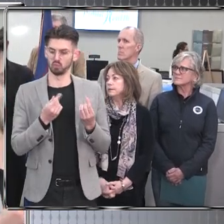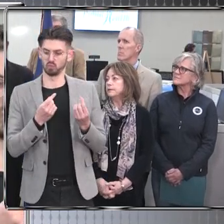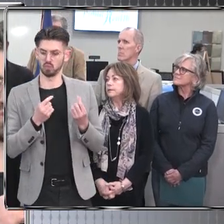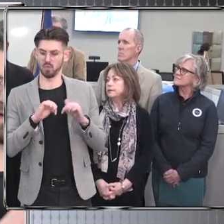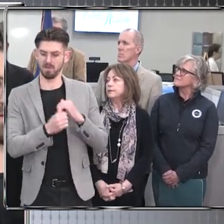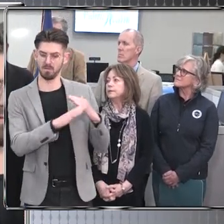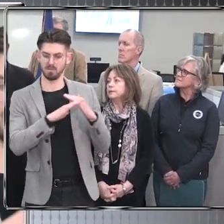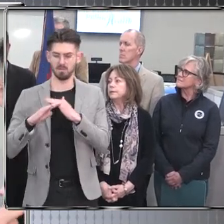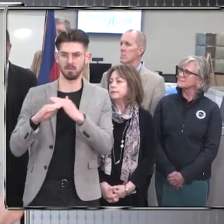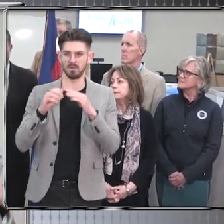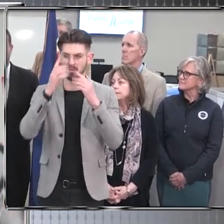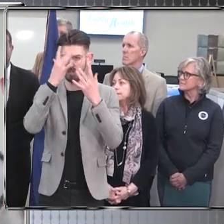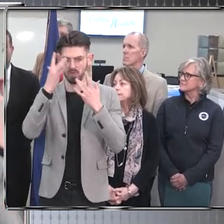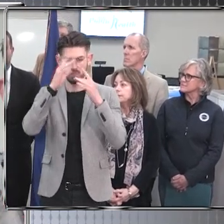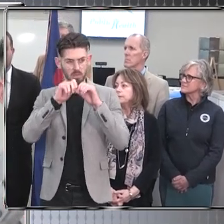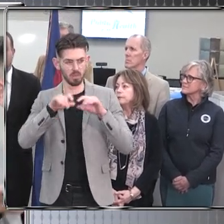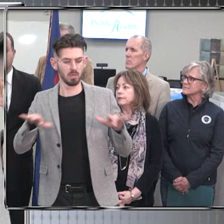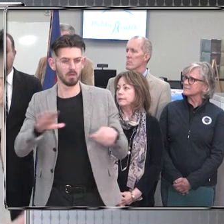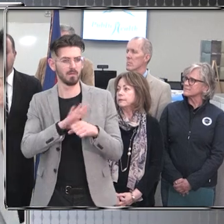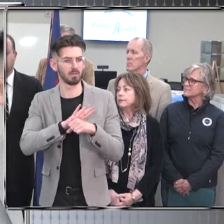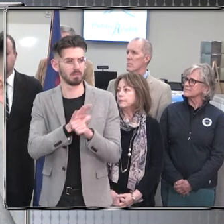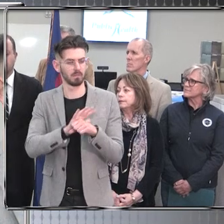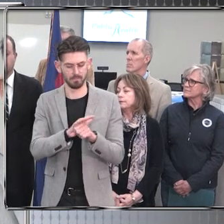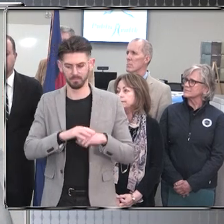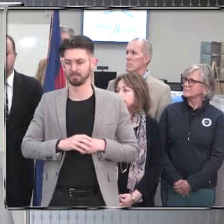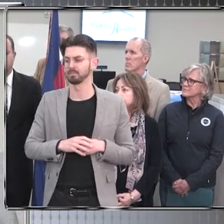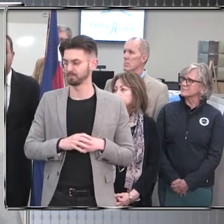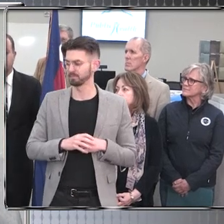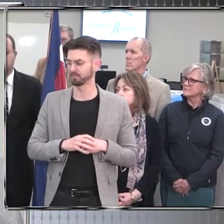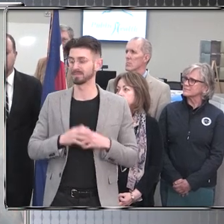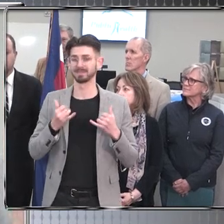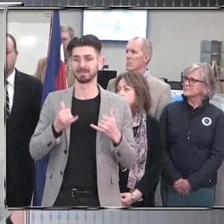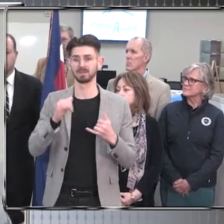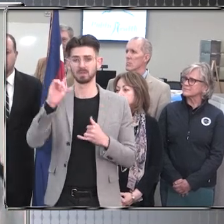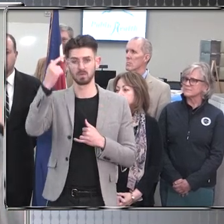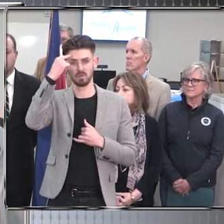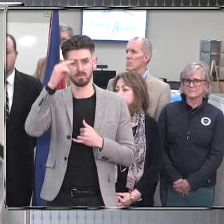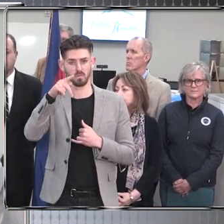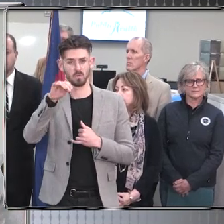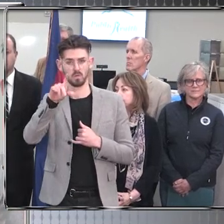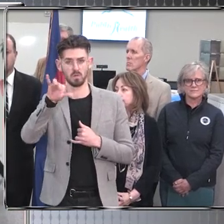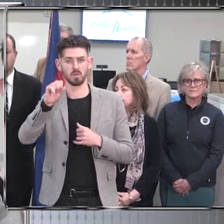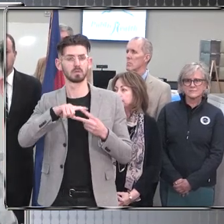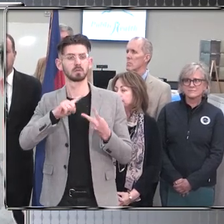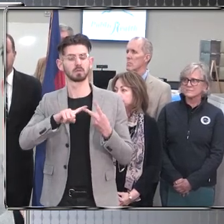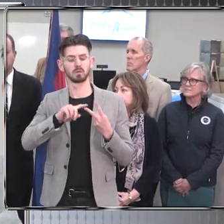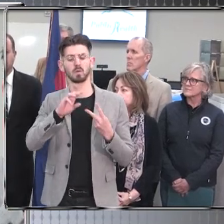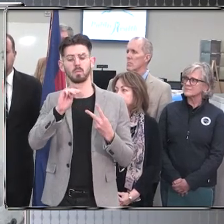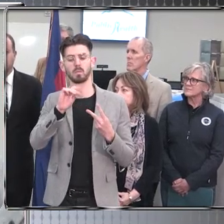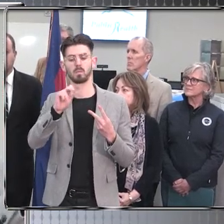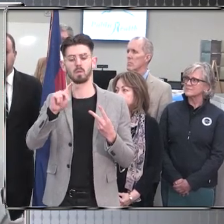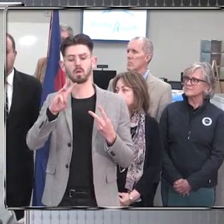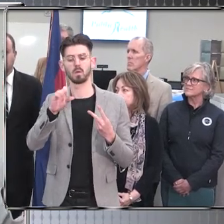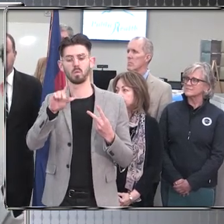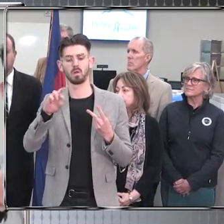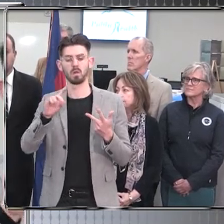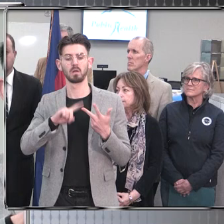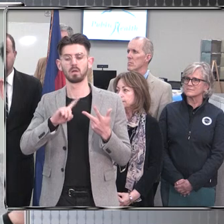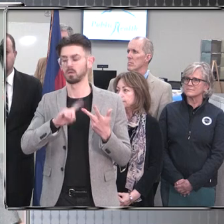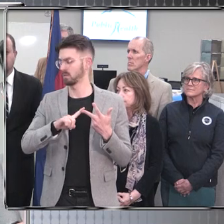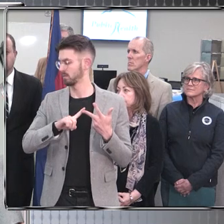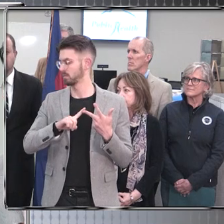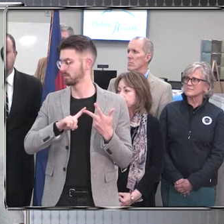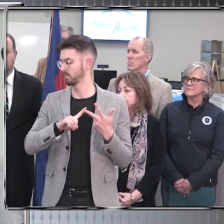are pleased to have with us today Governor Jared Polis, El Paso County Commissioner Mark Waller, El Paso County Public Health Medical